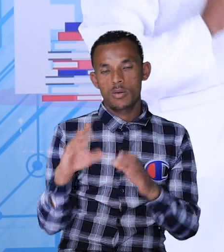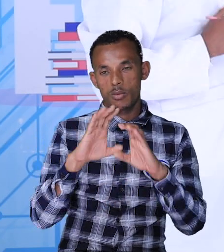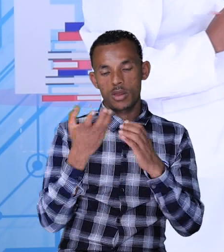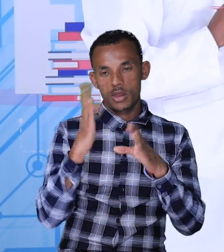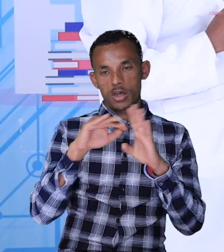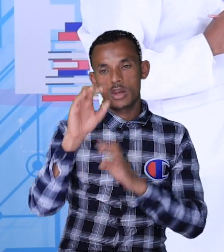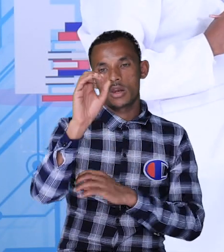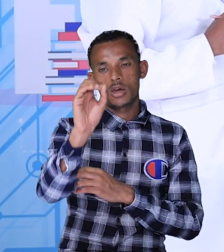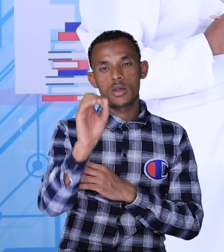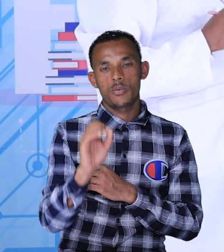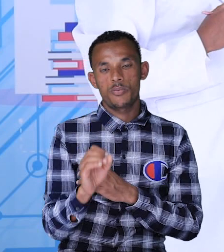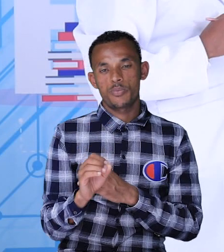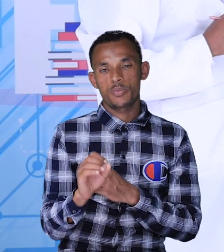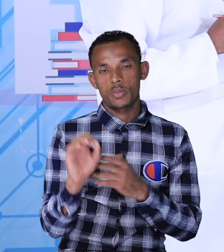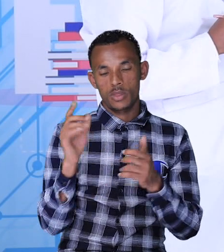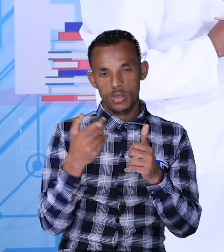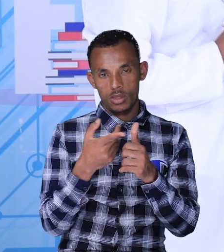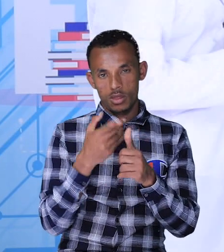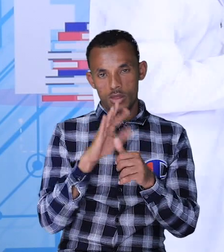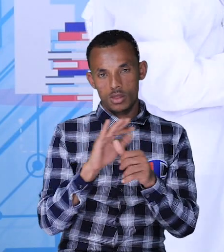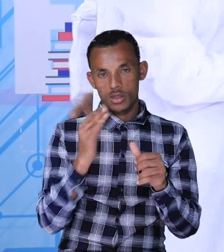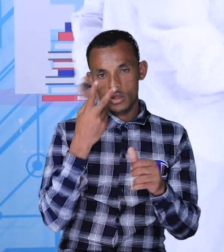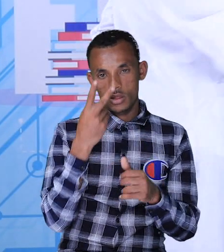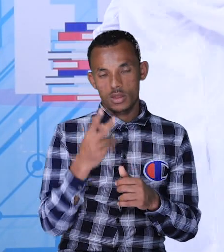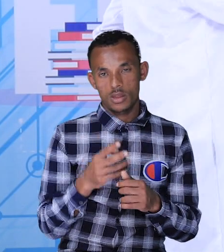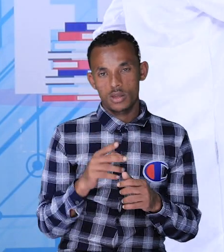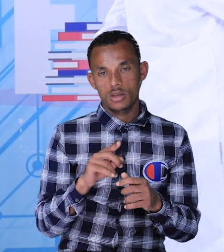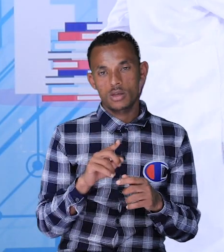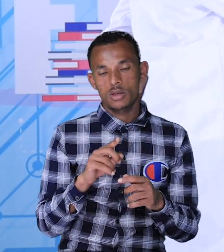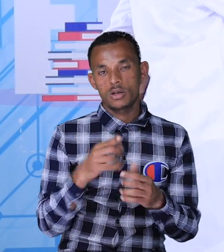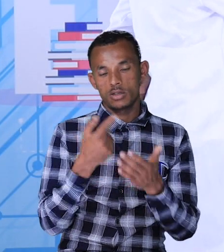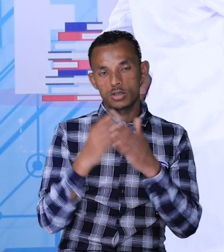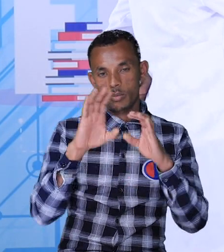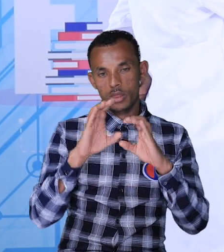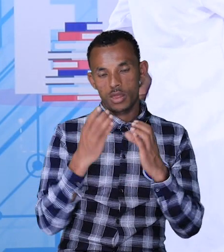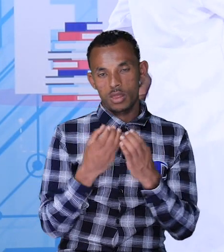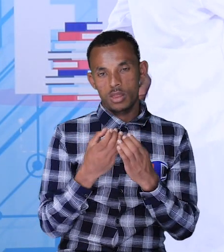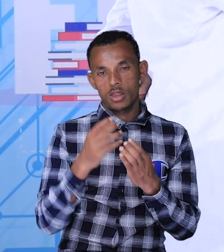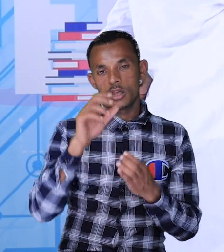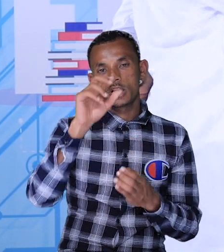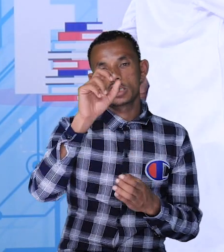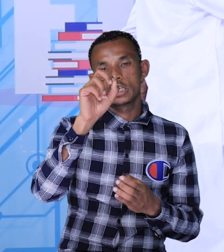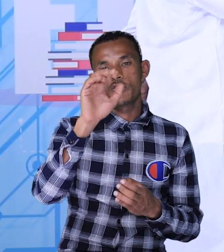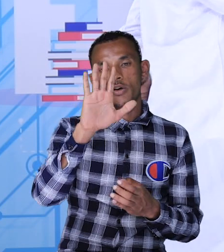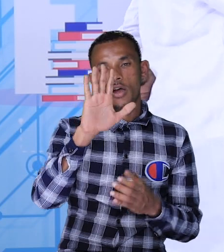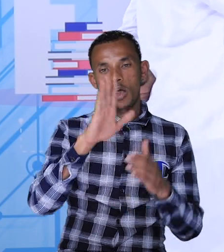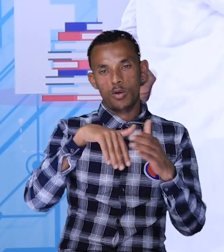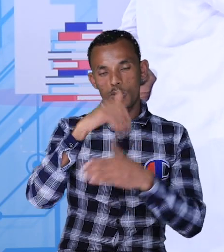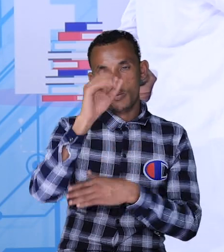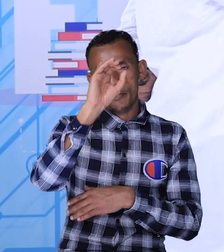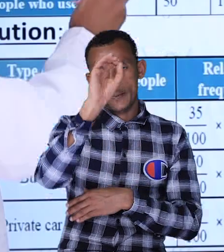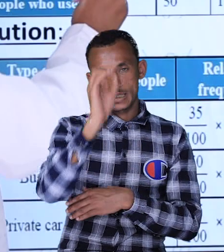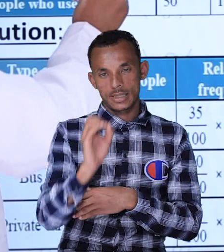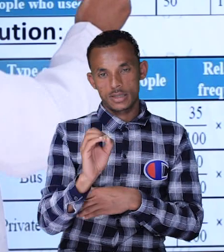into degree. So to convert degree, this part, this 35, out of what? The